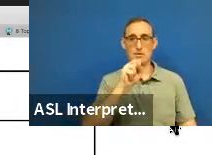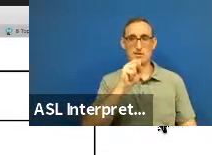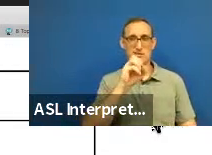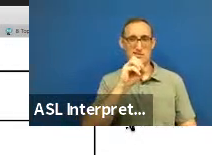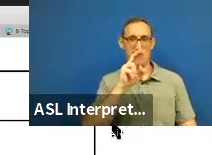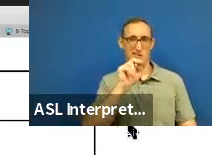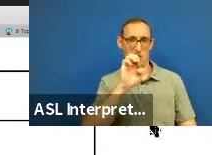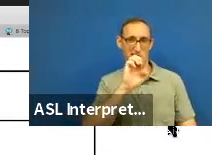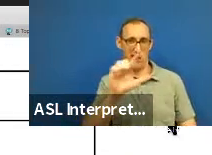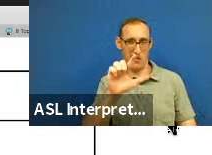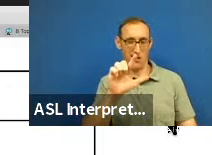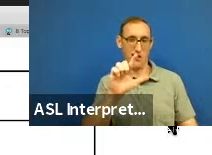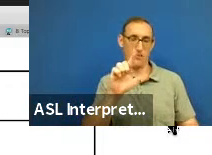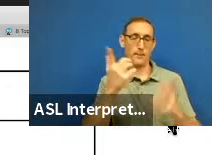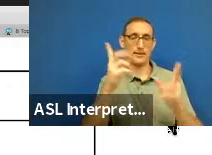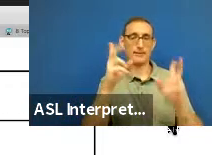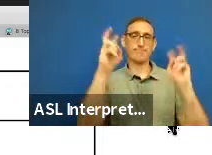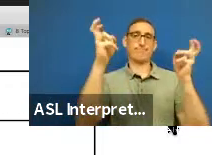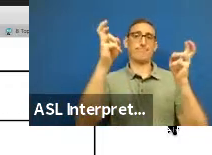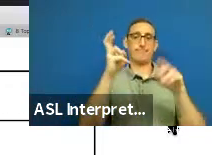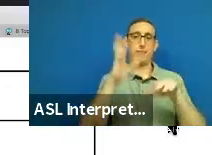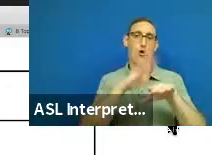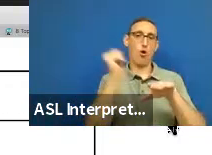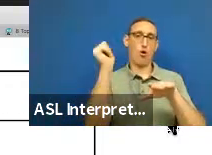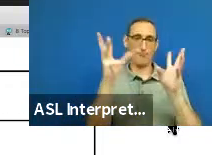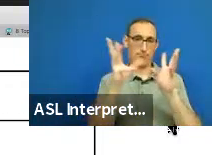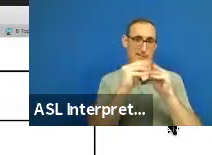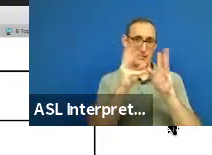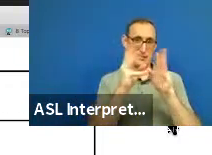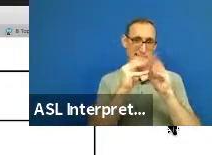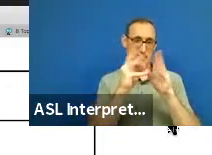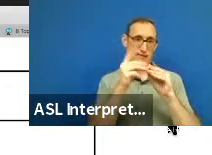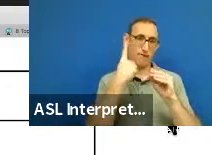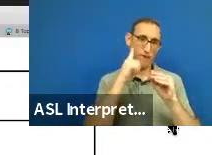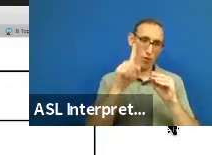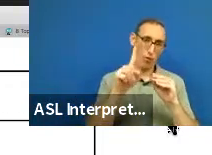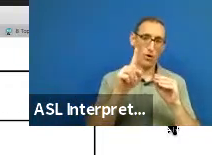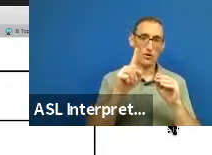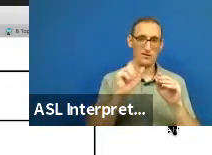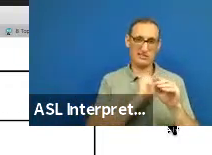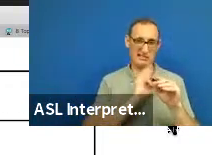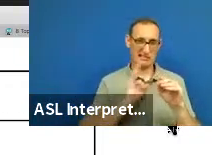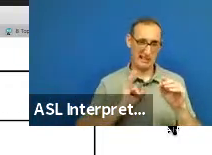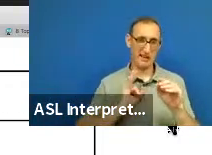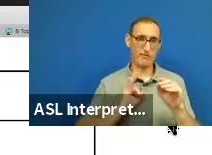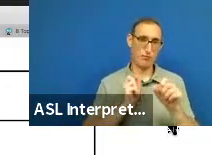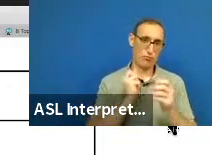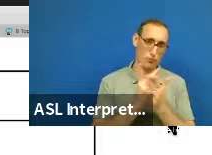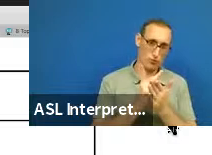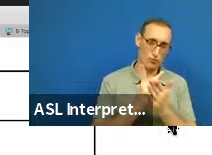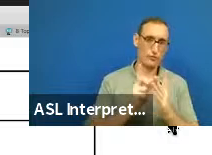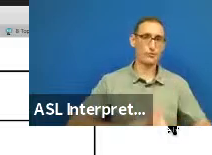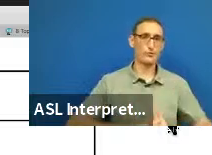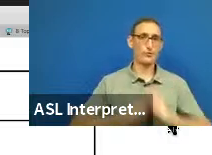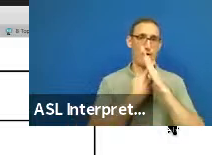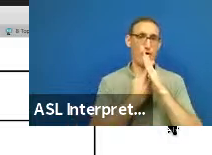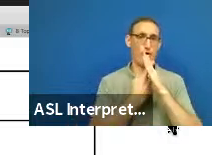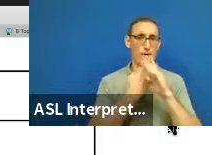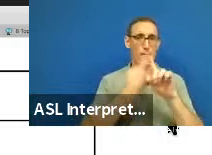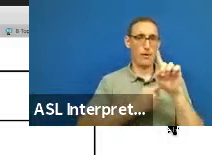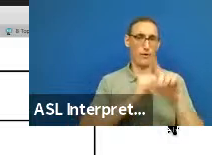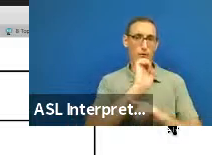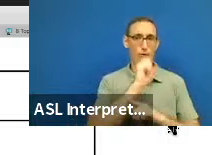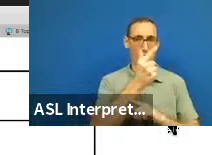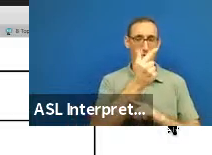scheduled, so it would be called in case we needed to vote to get personnel approved so that they could begin in August. awesome. Okay. That